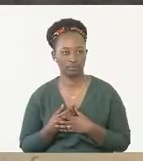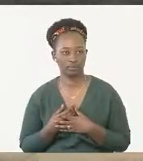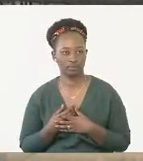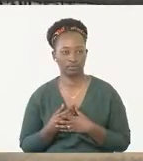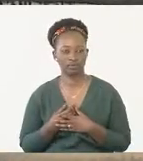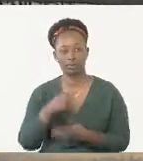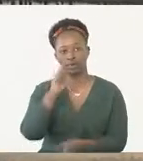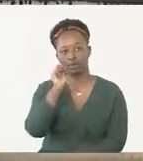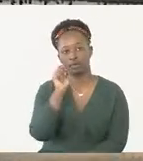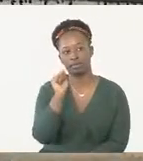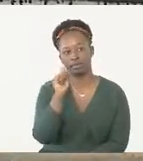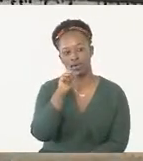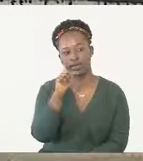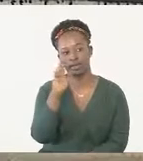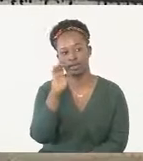Hammer.